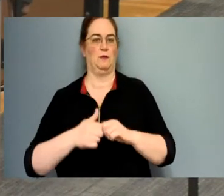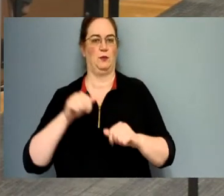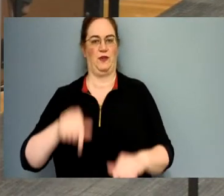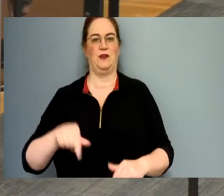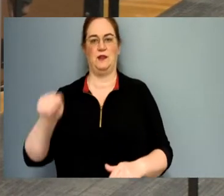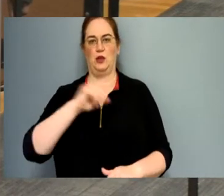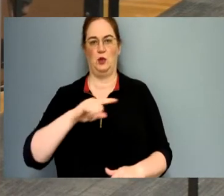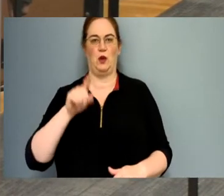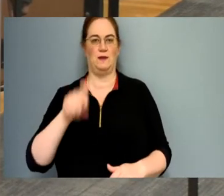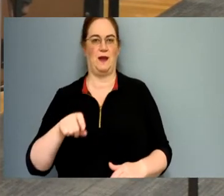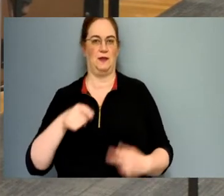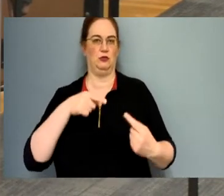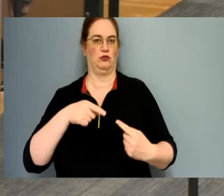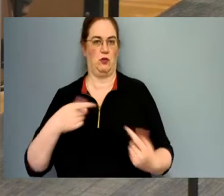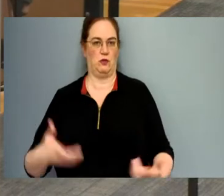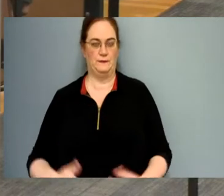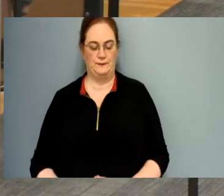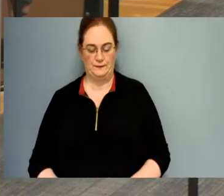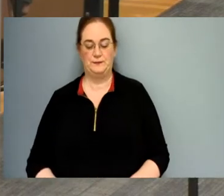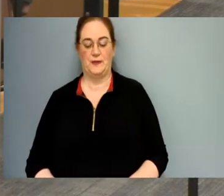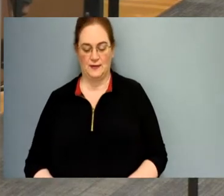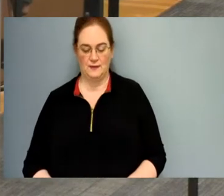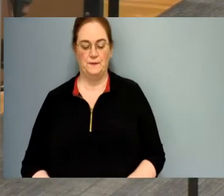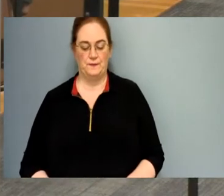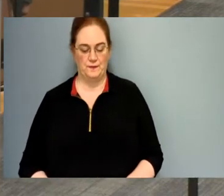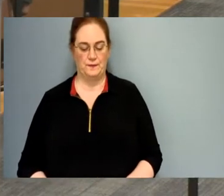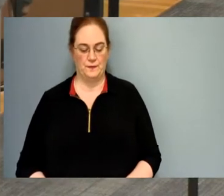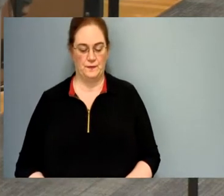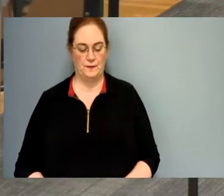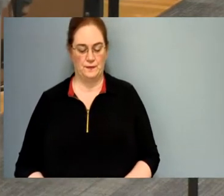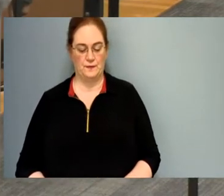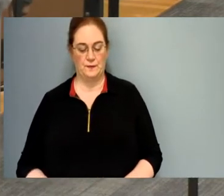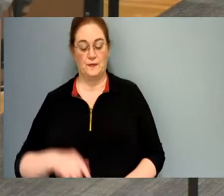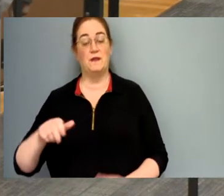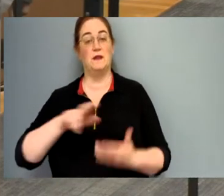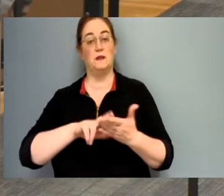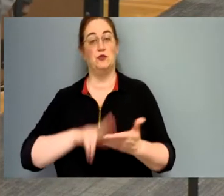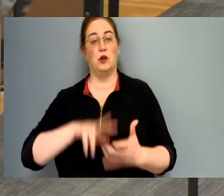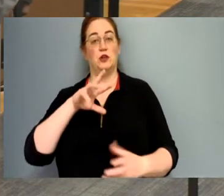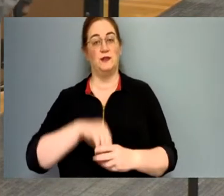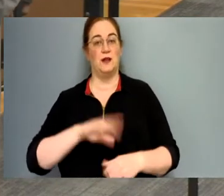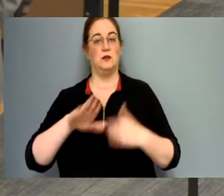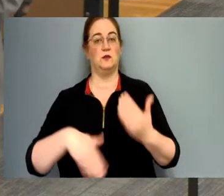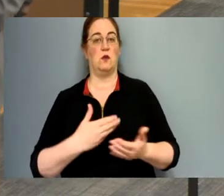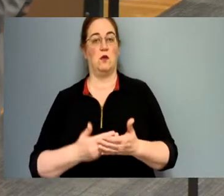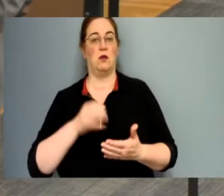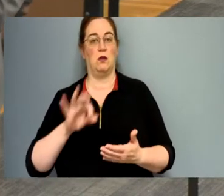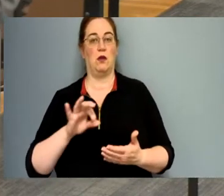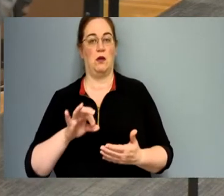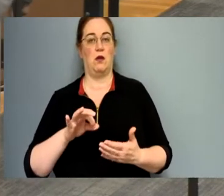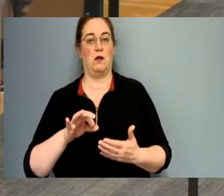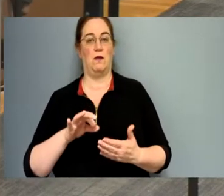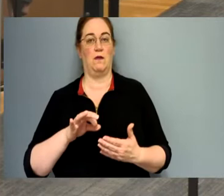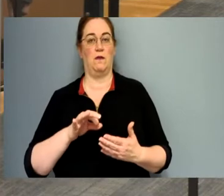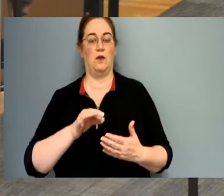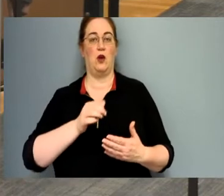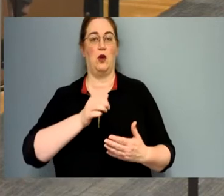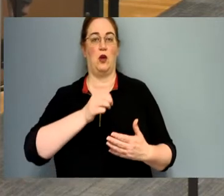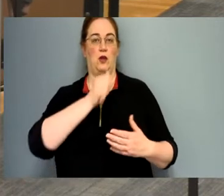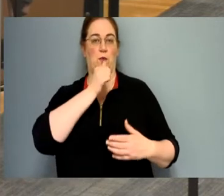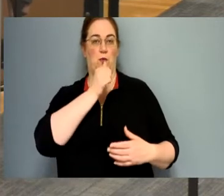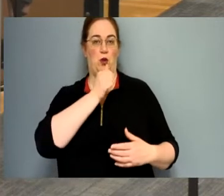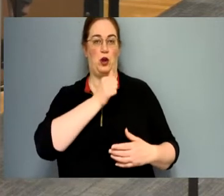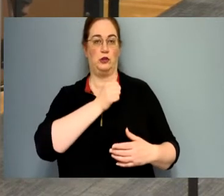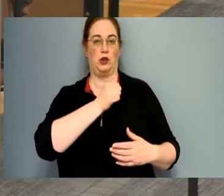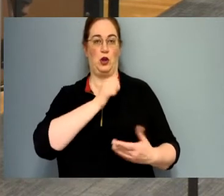that you guys had to struggle with. Yes, this contract contains all of the proprietary print materials